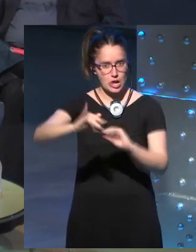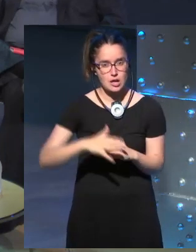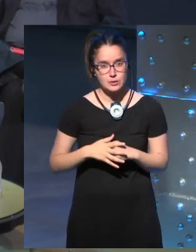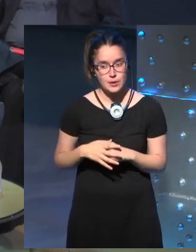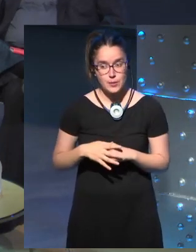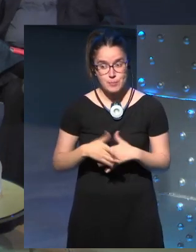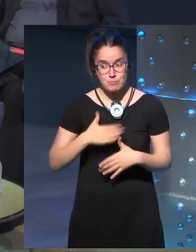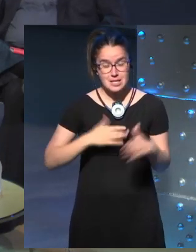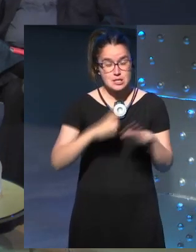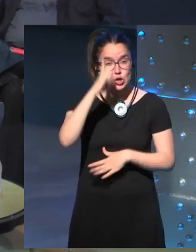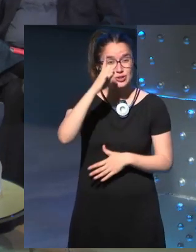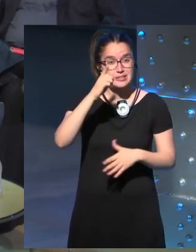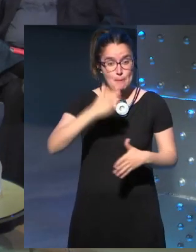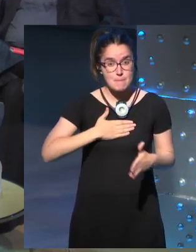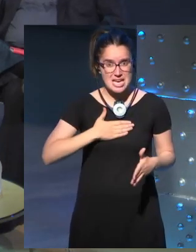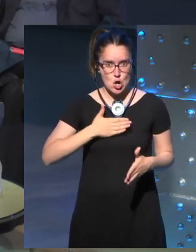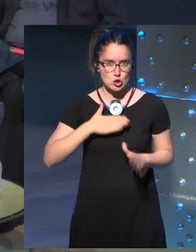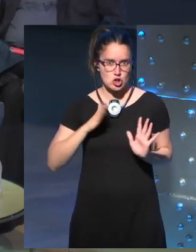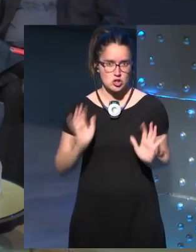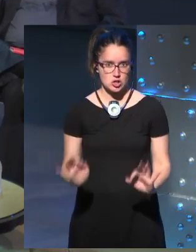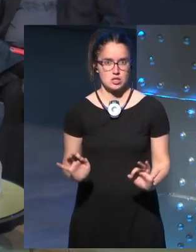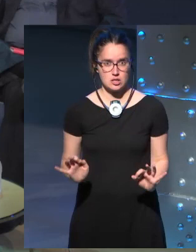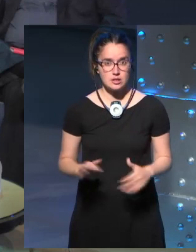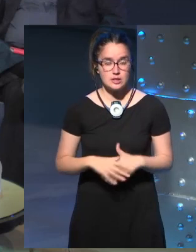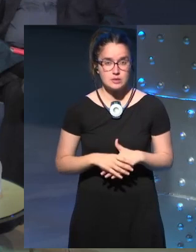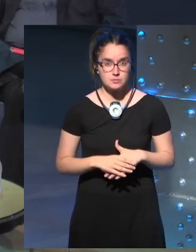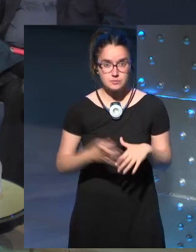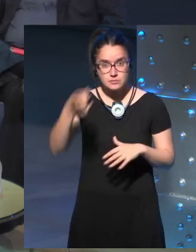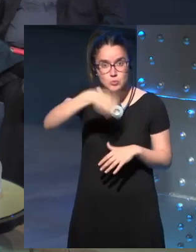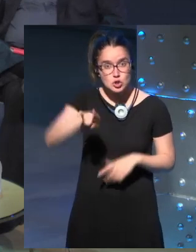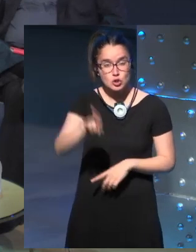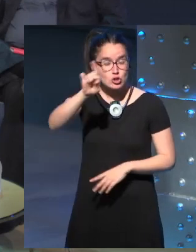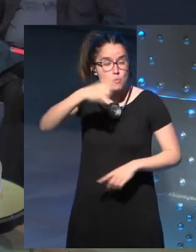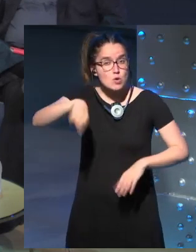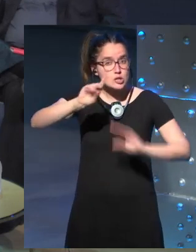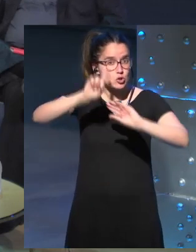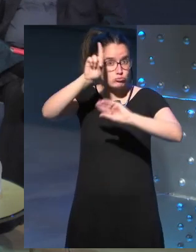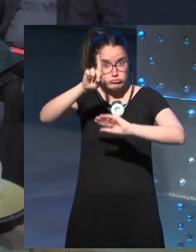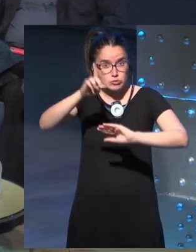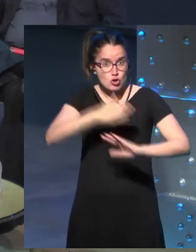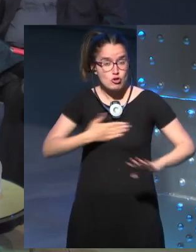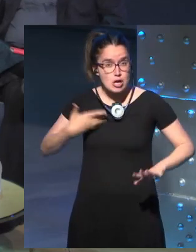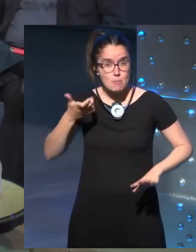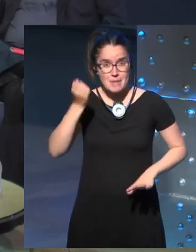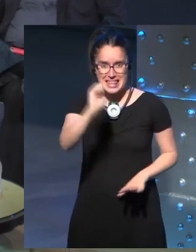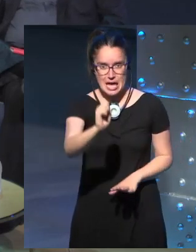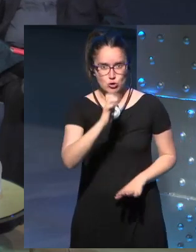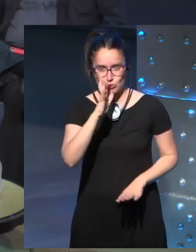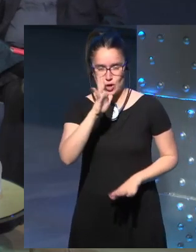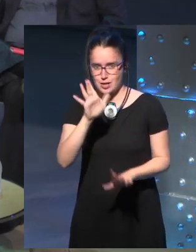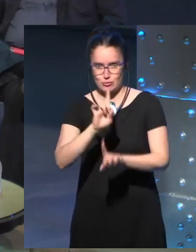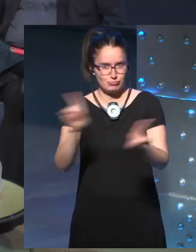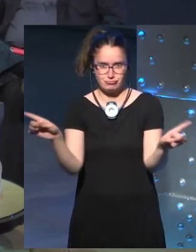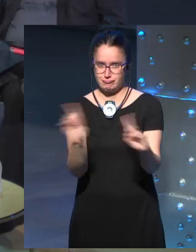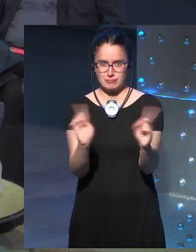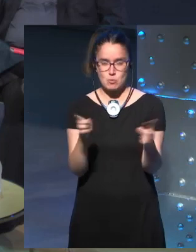My gods are my gods, and your gods are your gods. I don't want to kill you because you believe